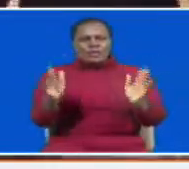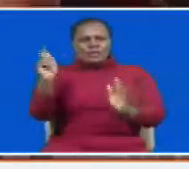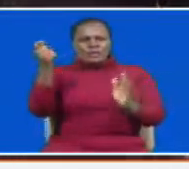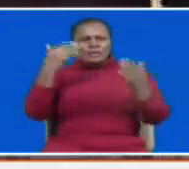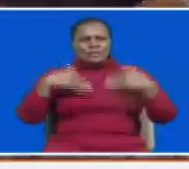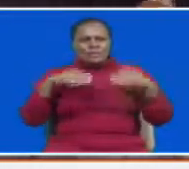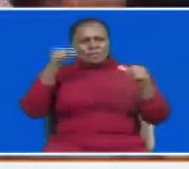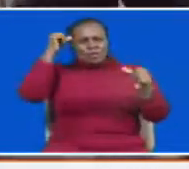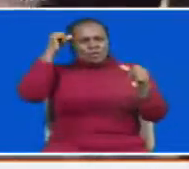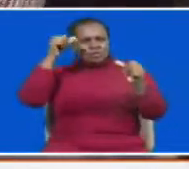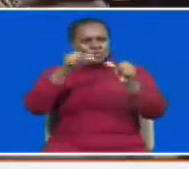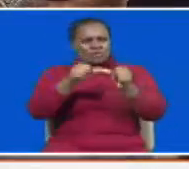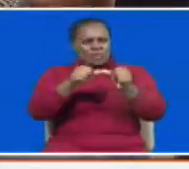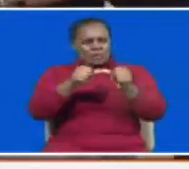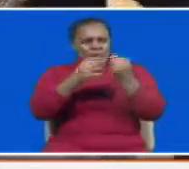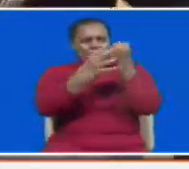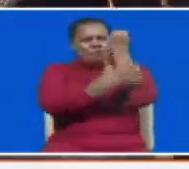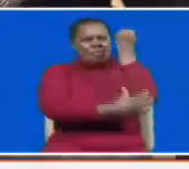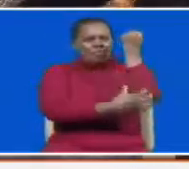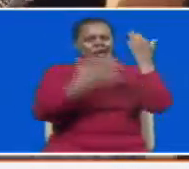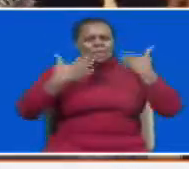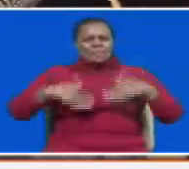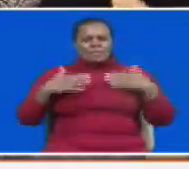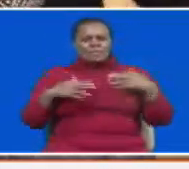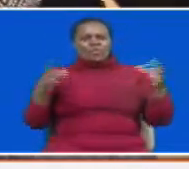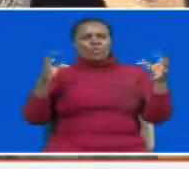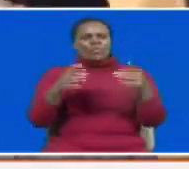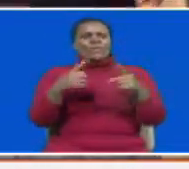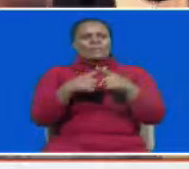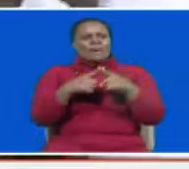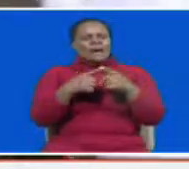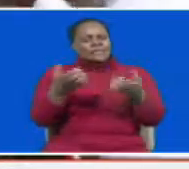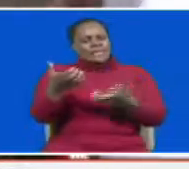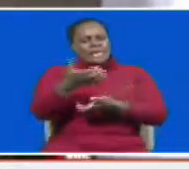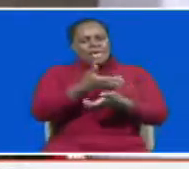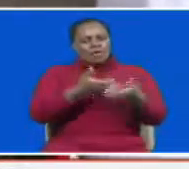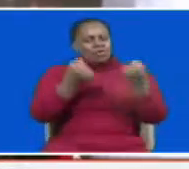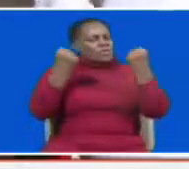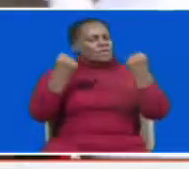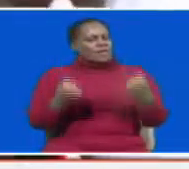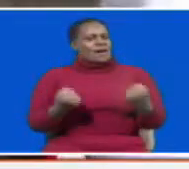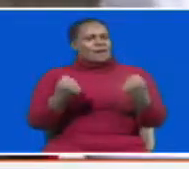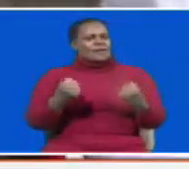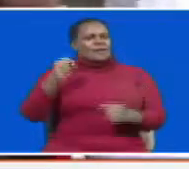Kenya kuwakumbuka wasiojiweza katika jamii licha ya hali ngumu ya kiuchumi.